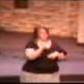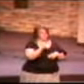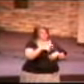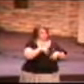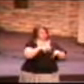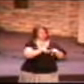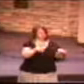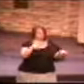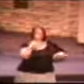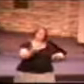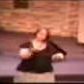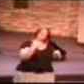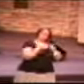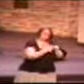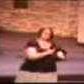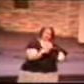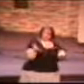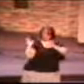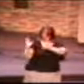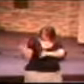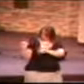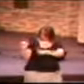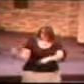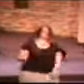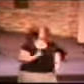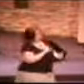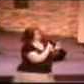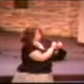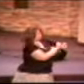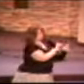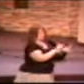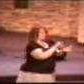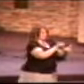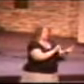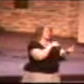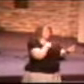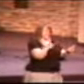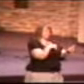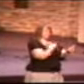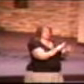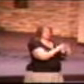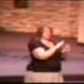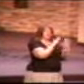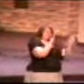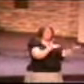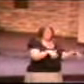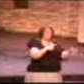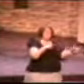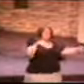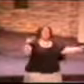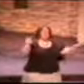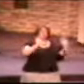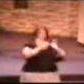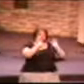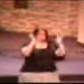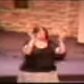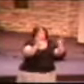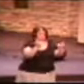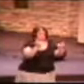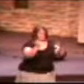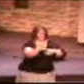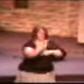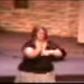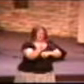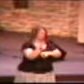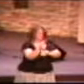booth he said follow me and he got up left everything and followed him and then Levi gave a great banquet for him and his house there was a large crowd tax